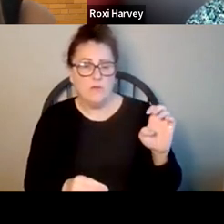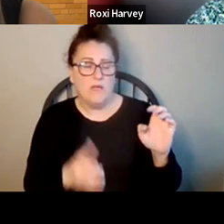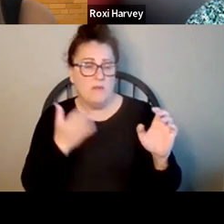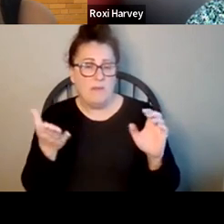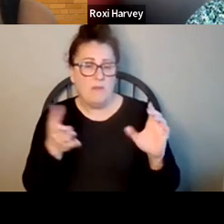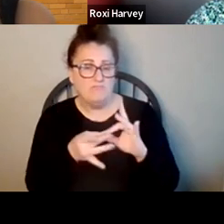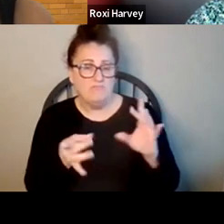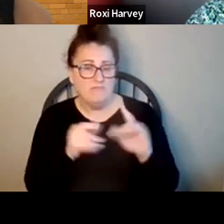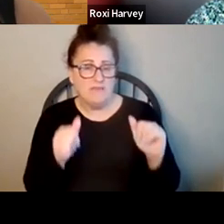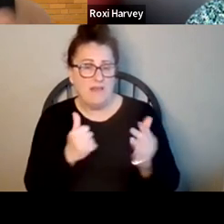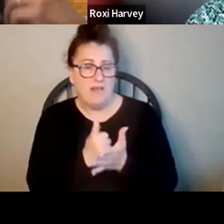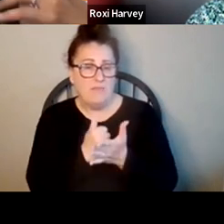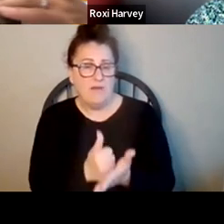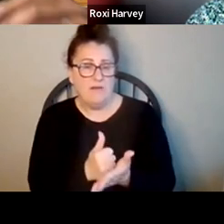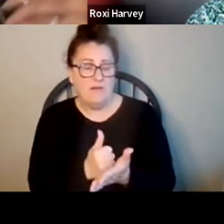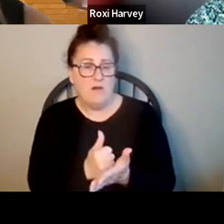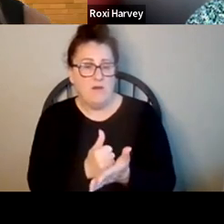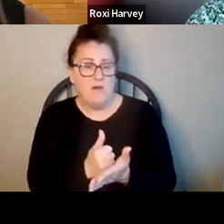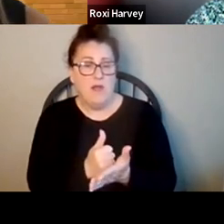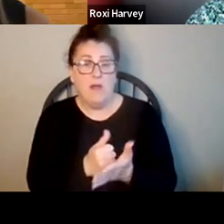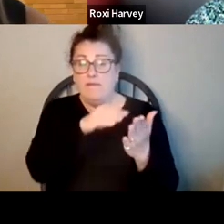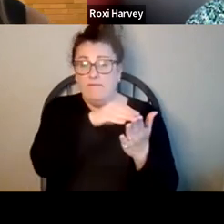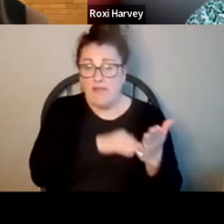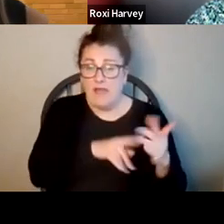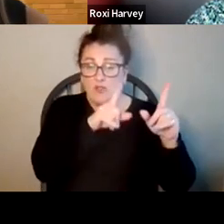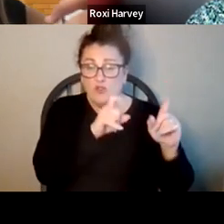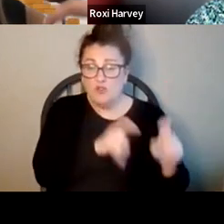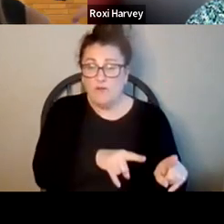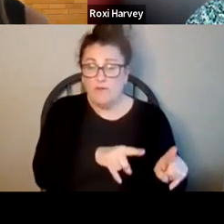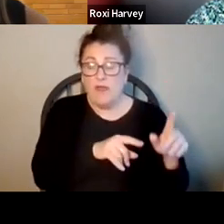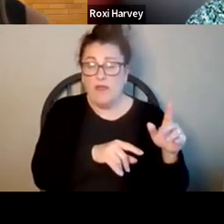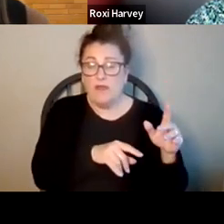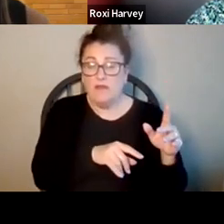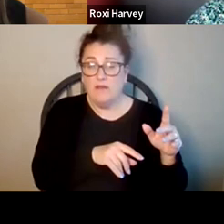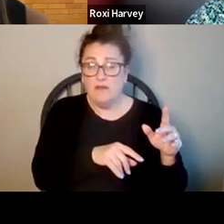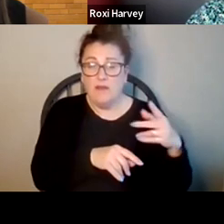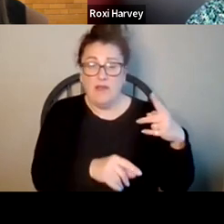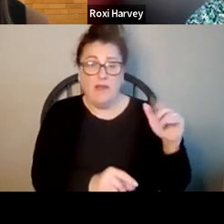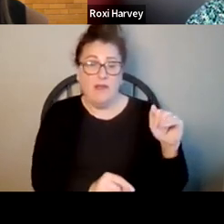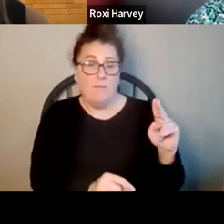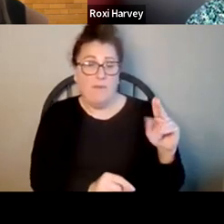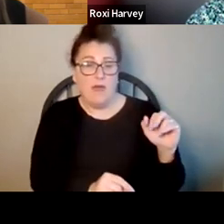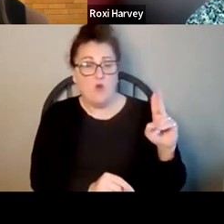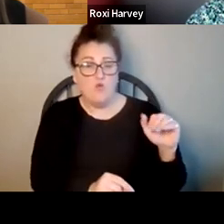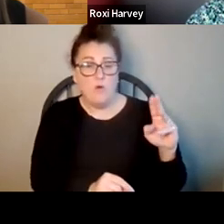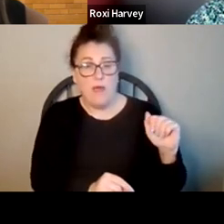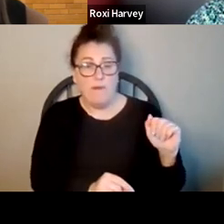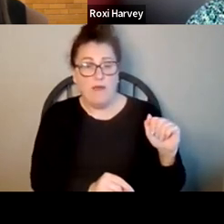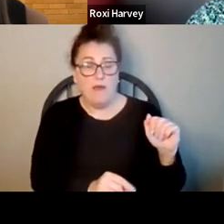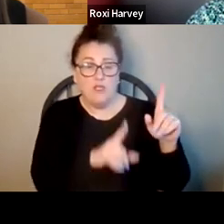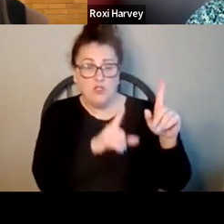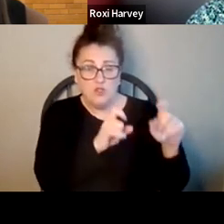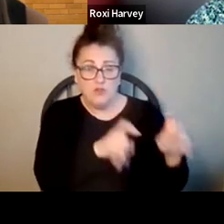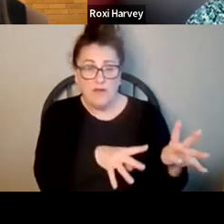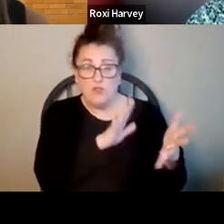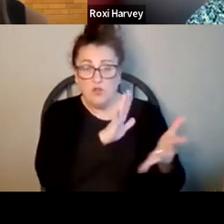here. It's one thing to complete a survey, a panorama survey at the